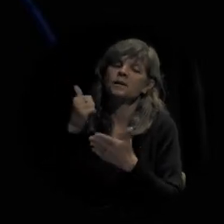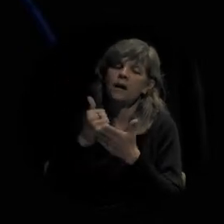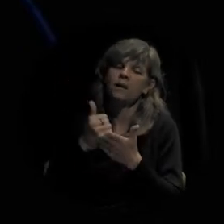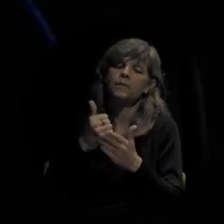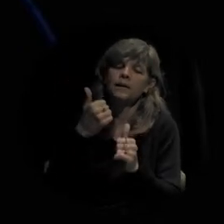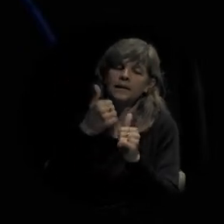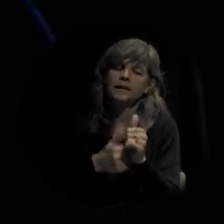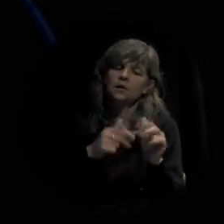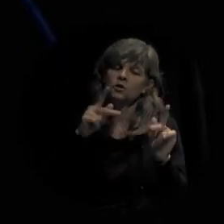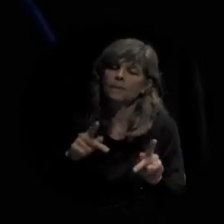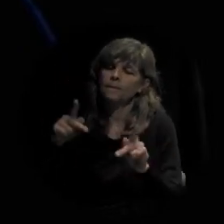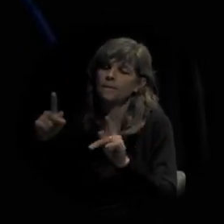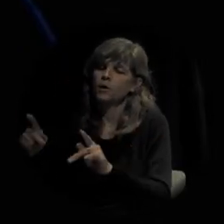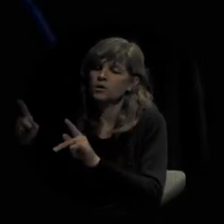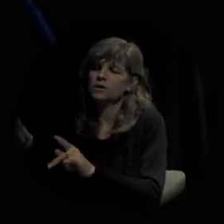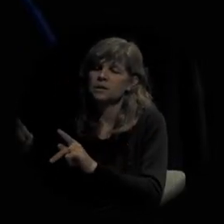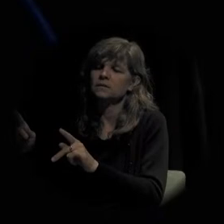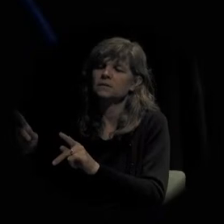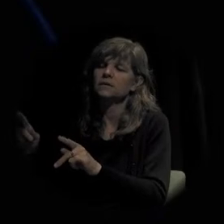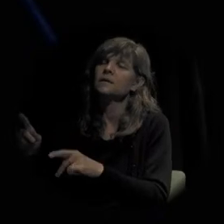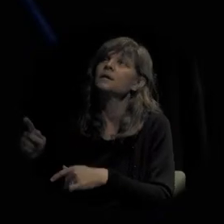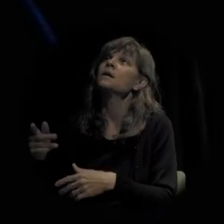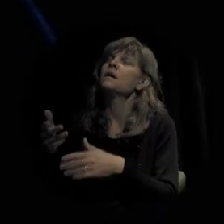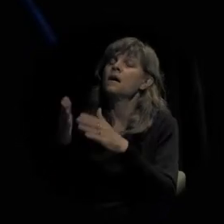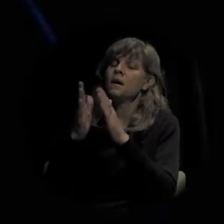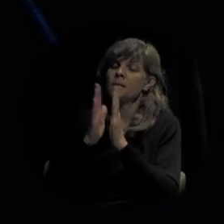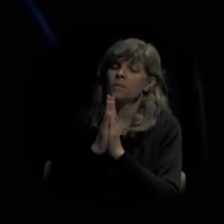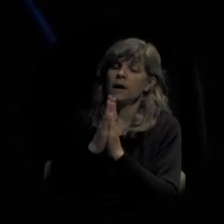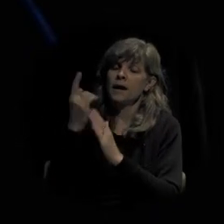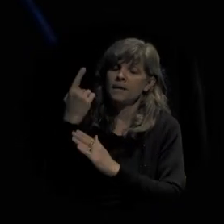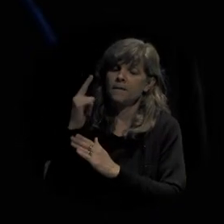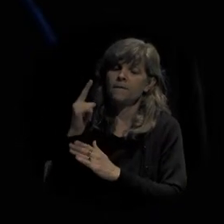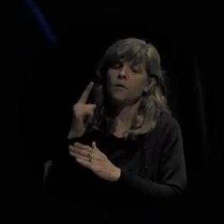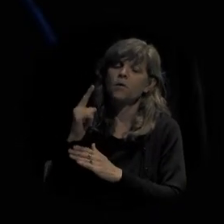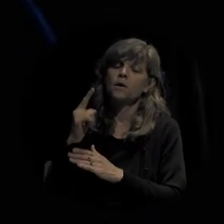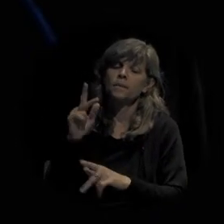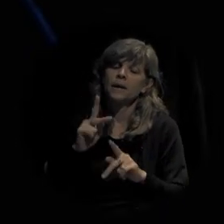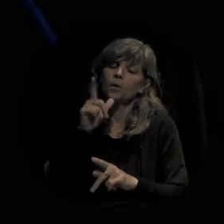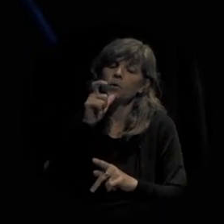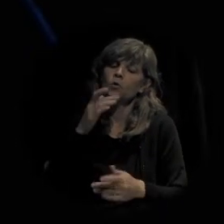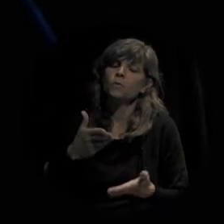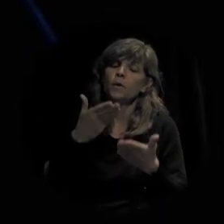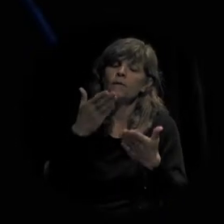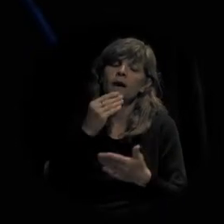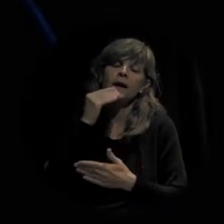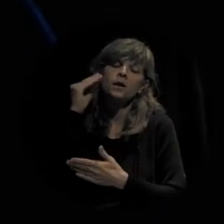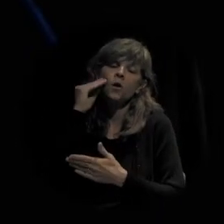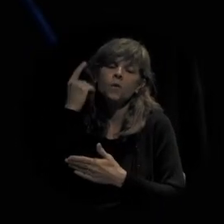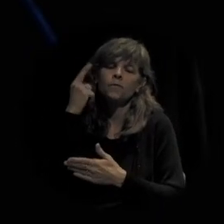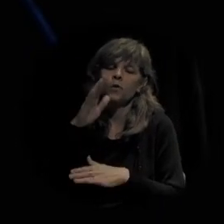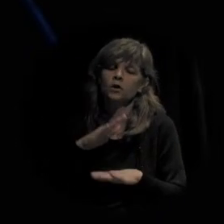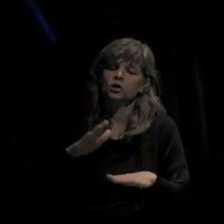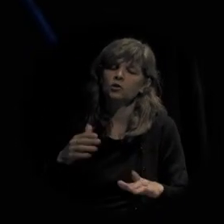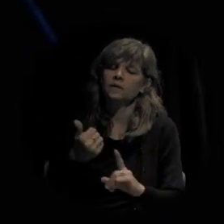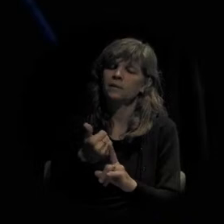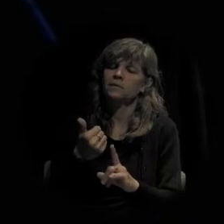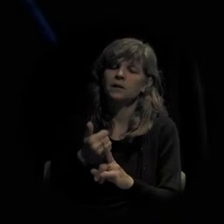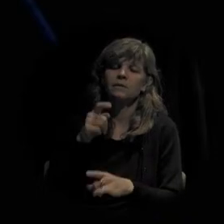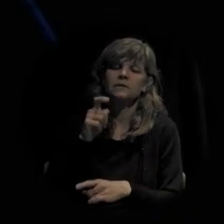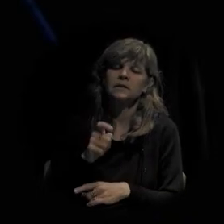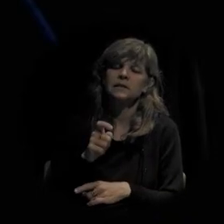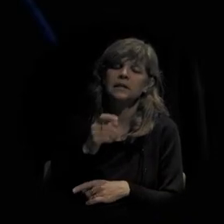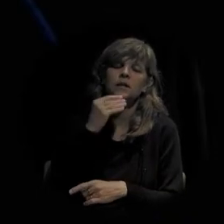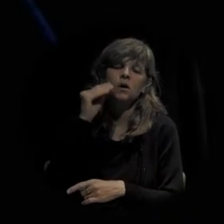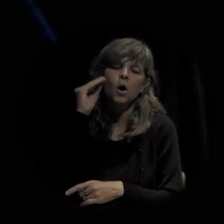Father, we thank you for those who provide a safe family for children who are in need, for those who foster children, and for those who have